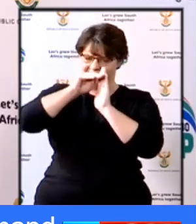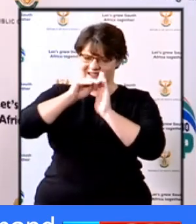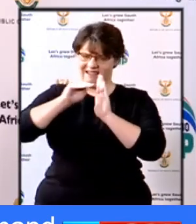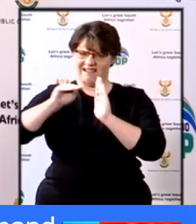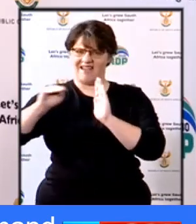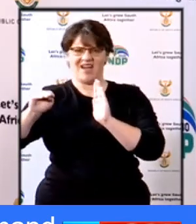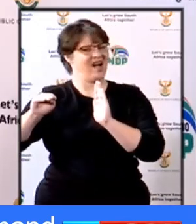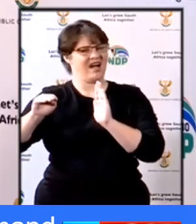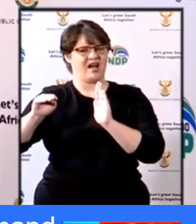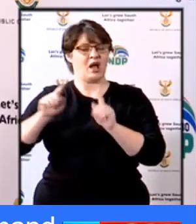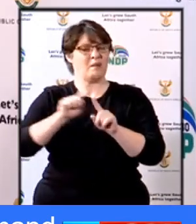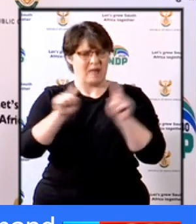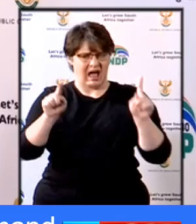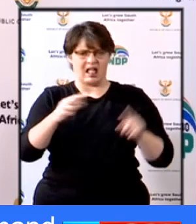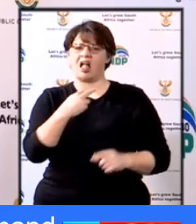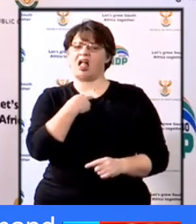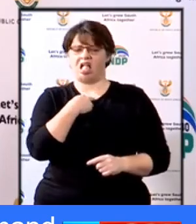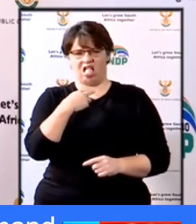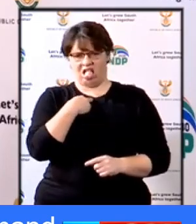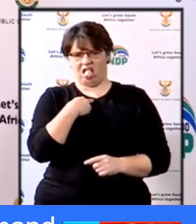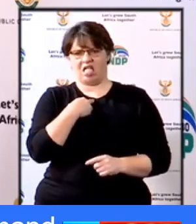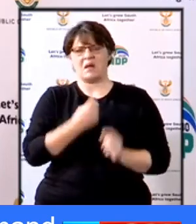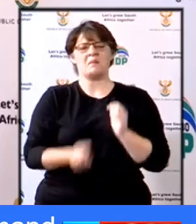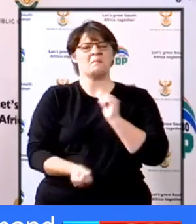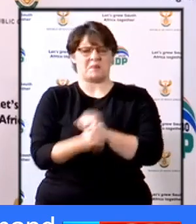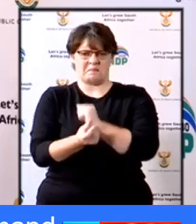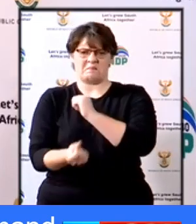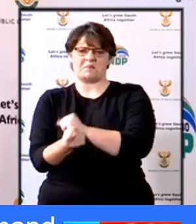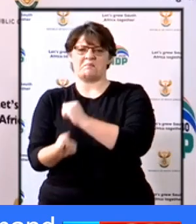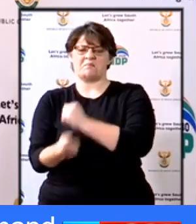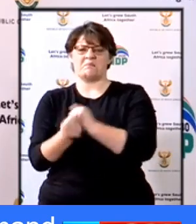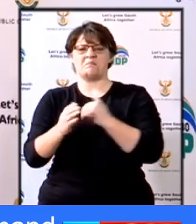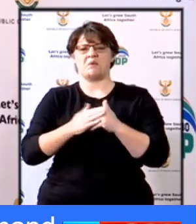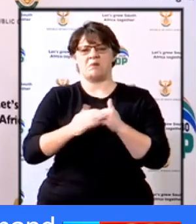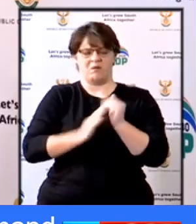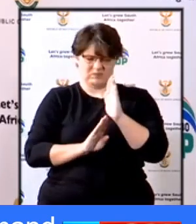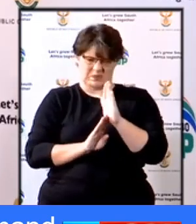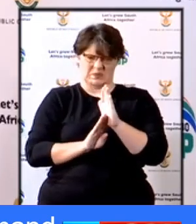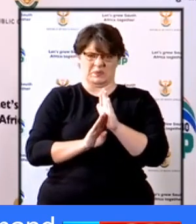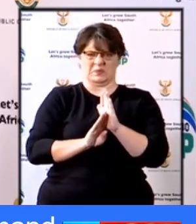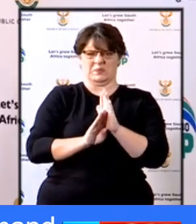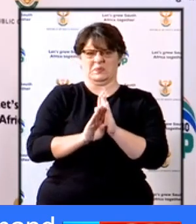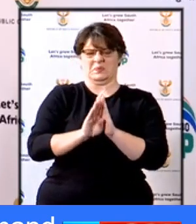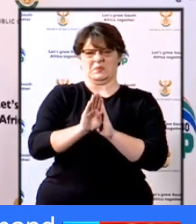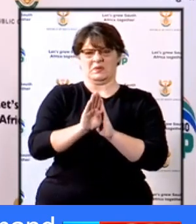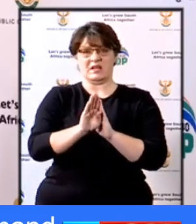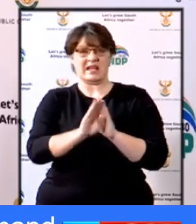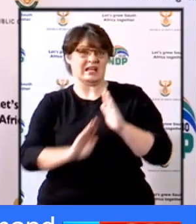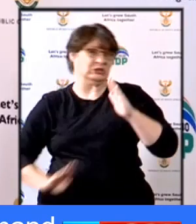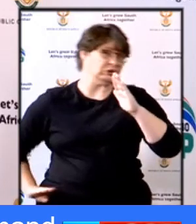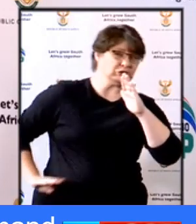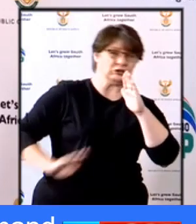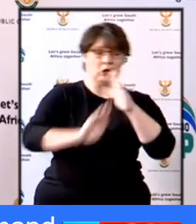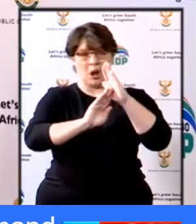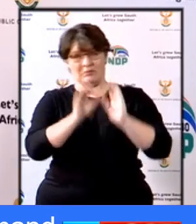our figures are still rising and the peak is still in the horizon.